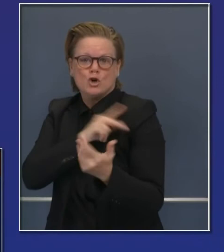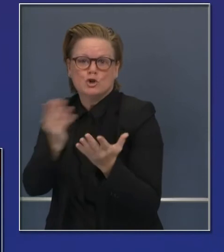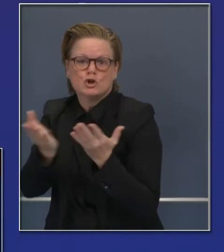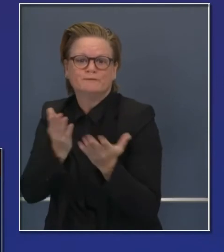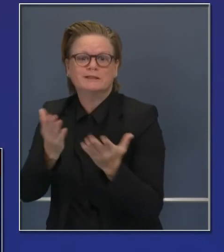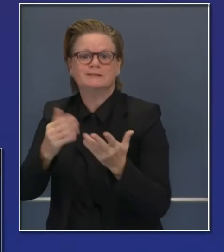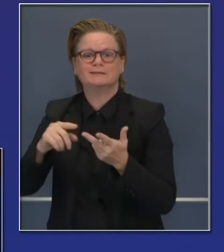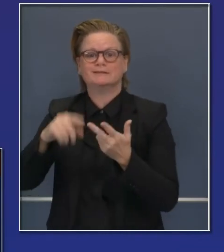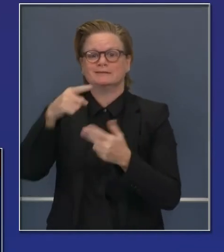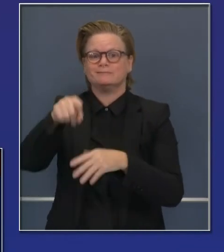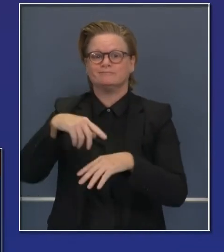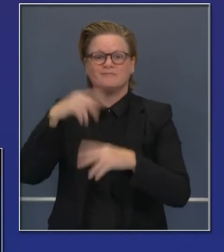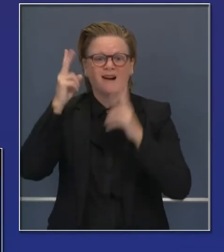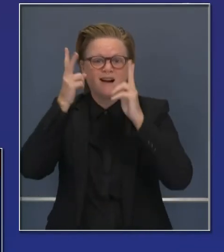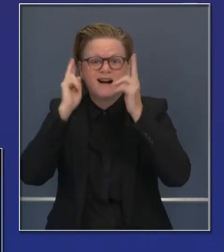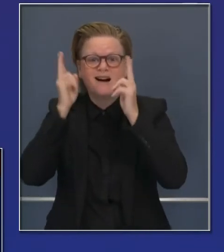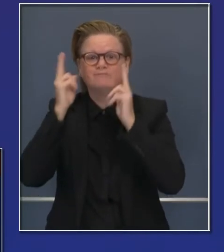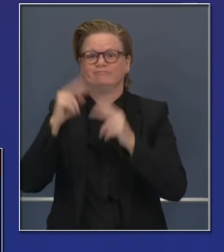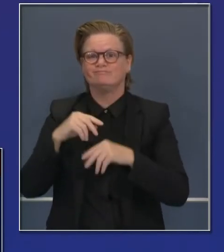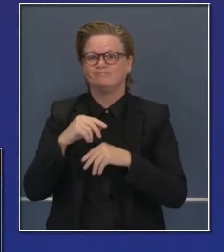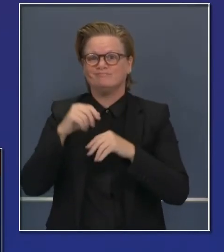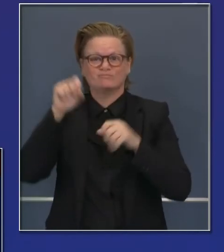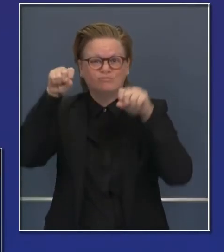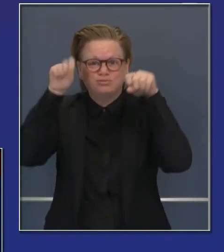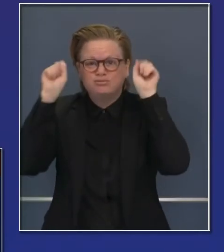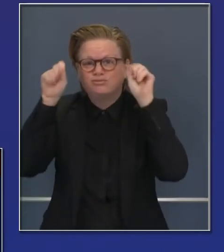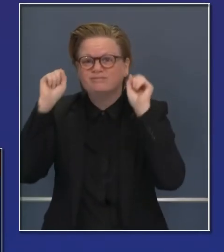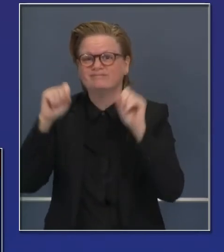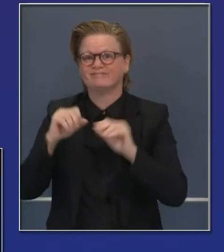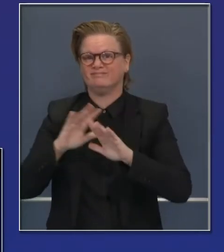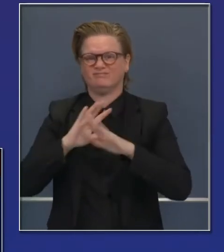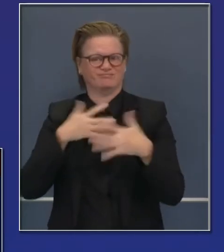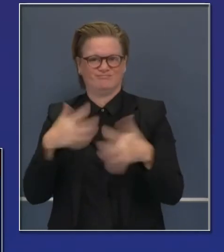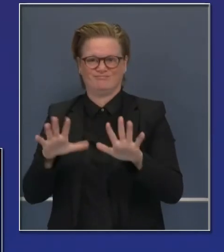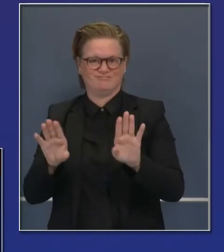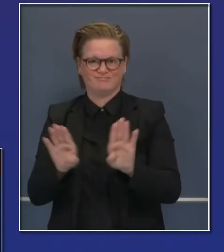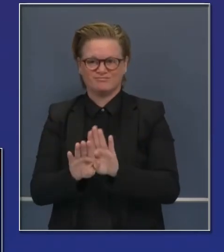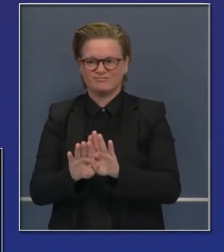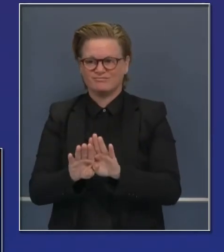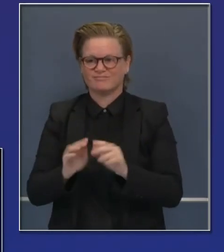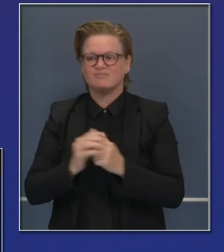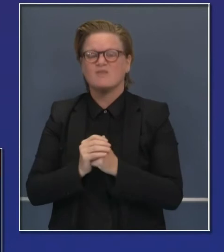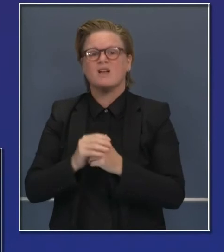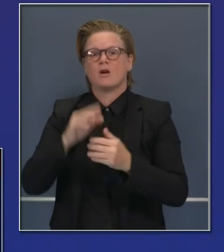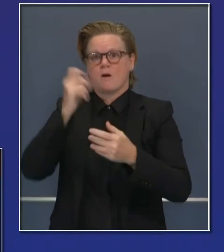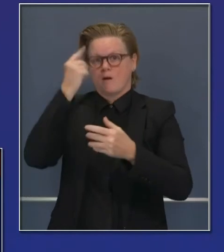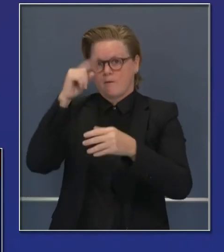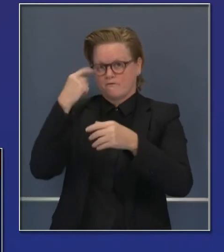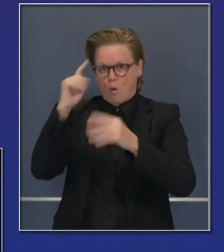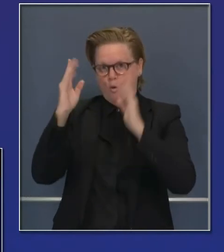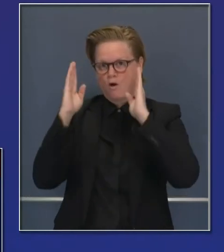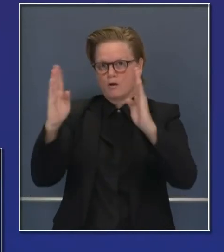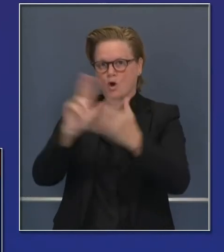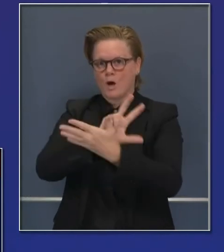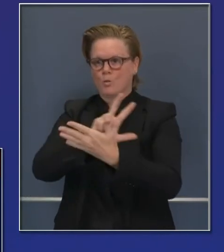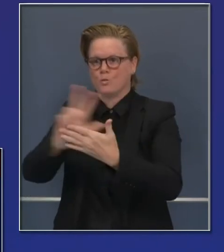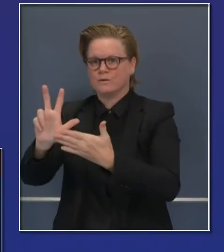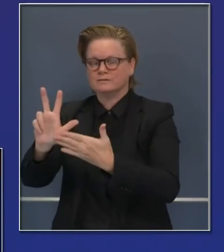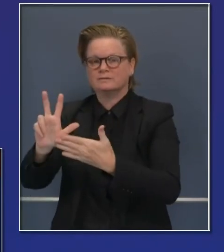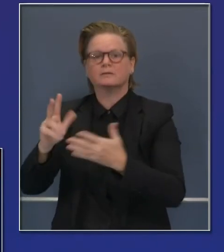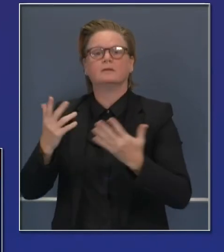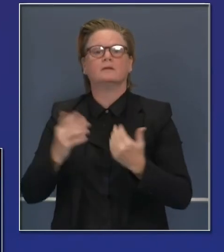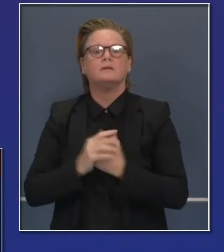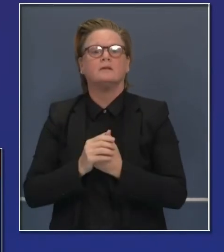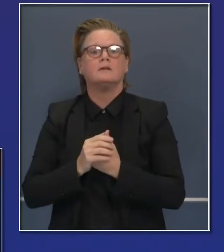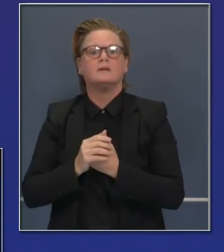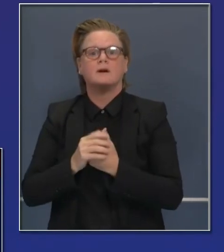for that 3-week period. Those sectors that will remain open in this new criteria include